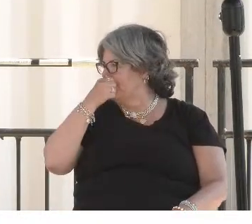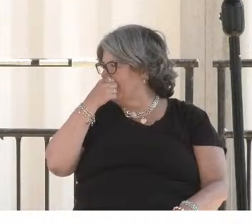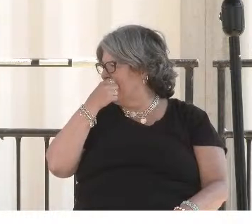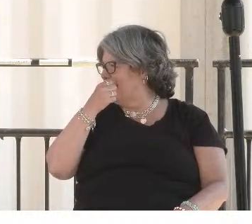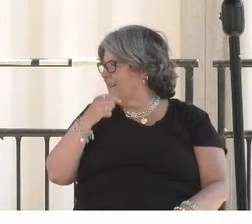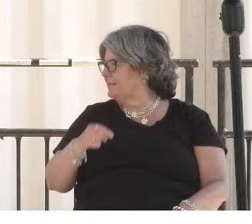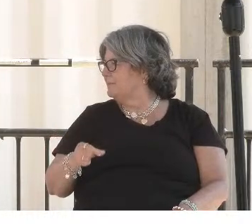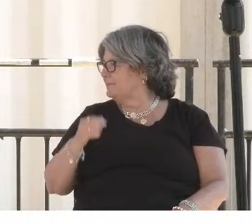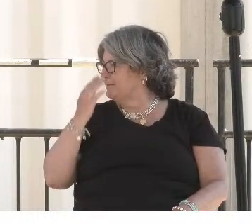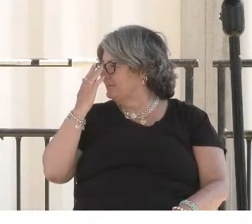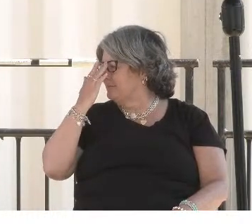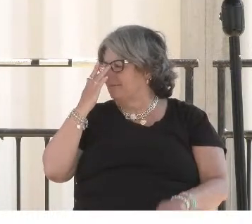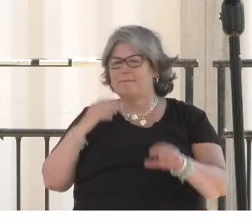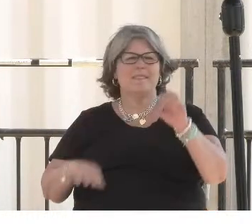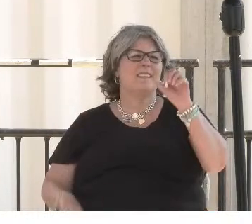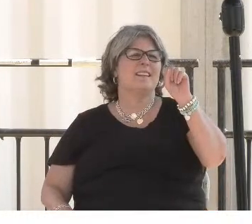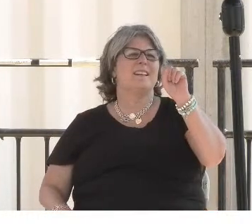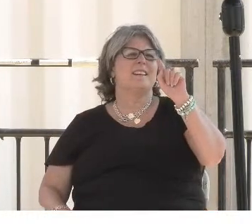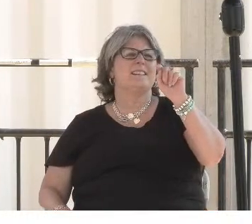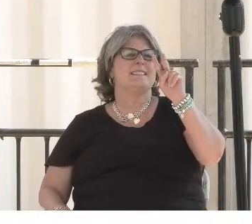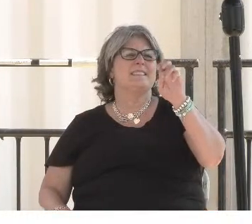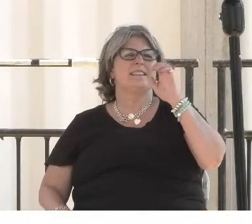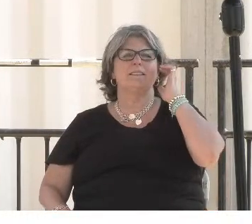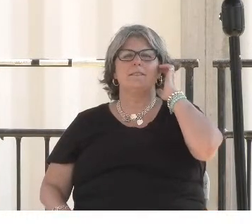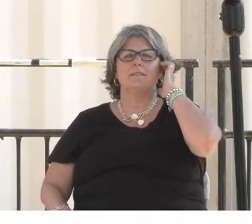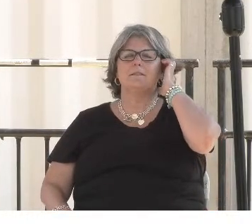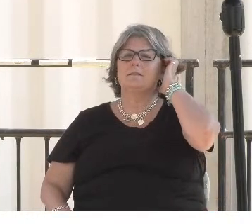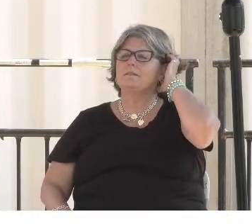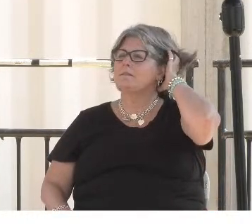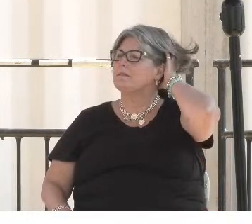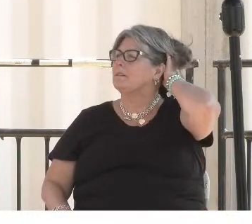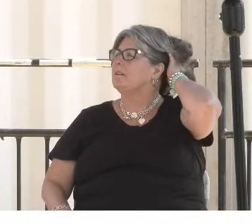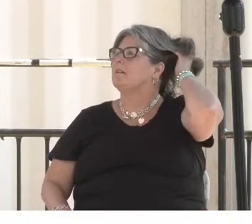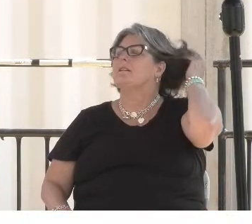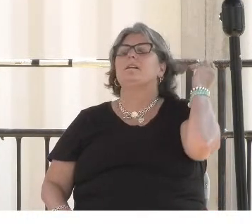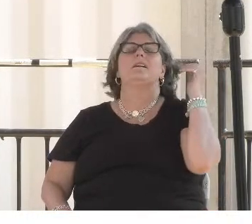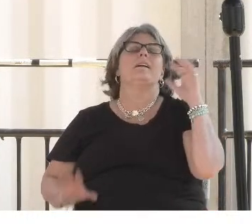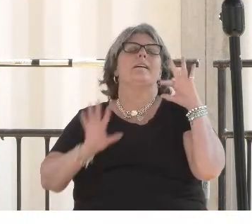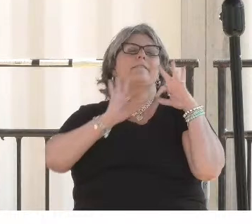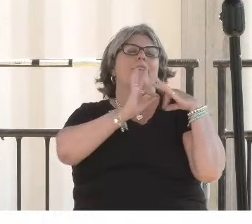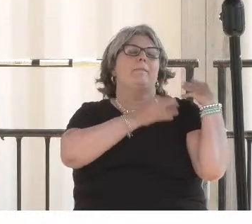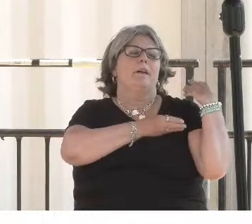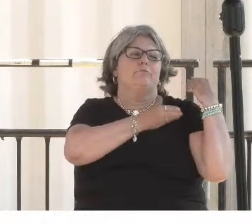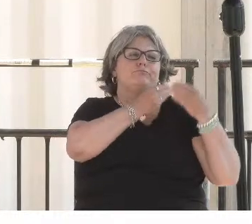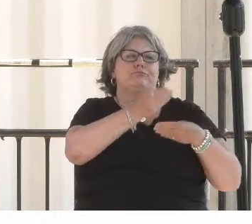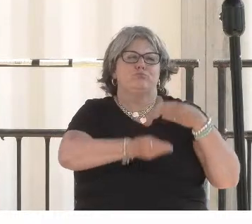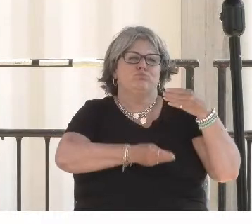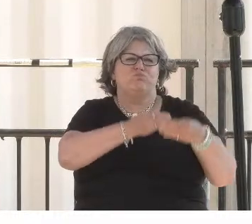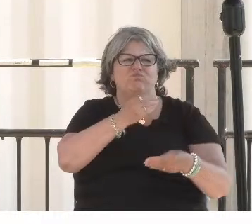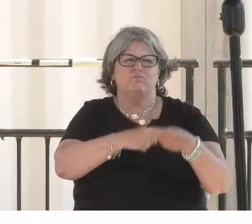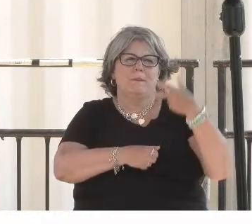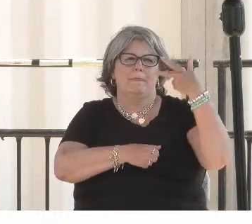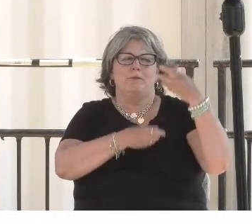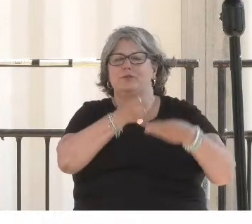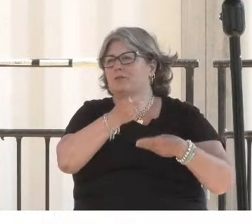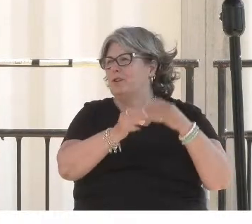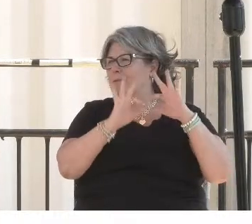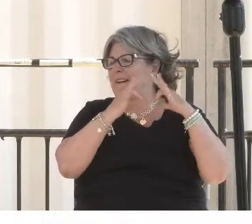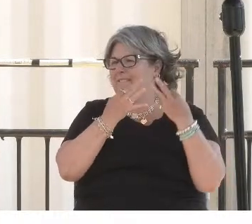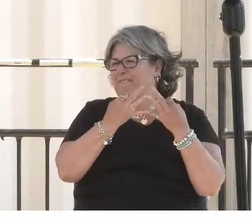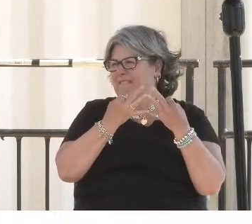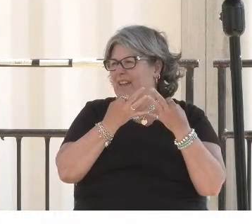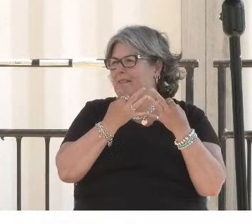his business specifically. Well, so says being a multi-generational farmer, right? And so right now there's 3 generations of my family